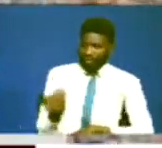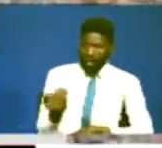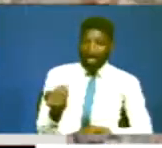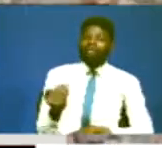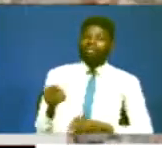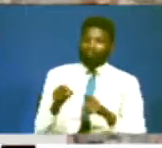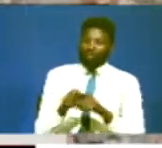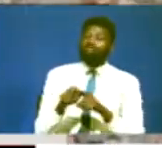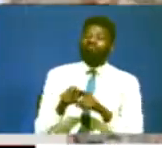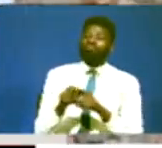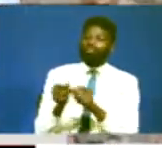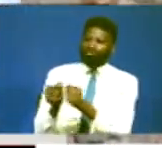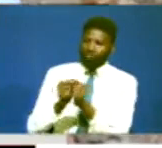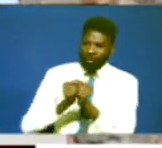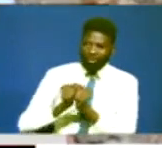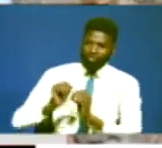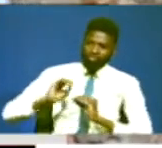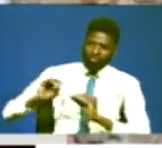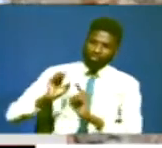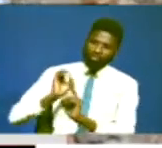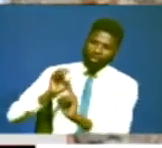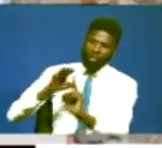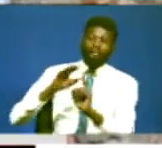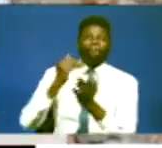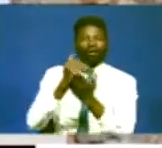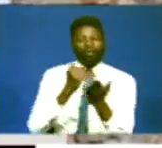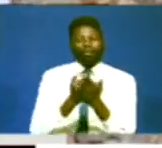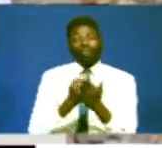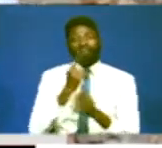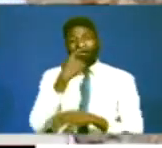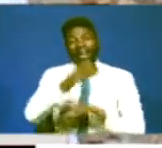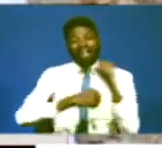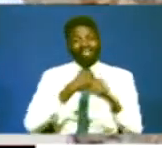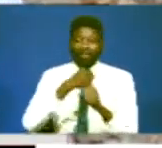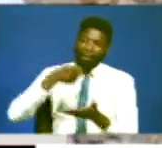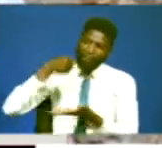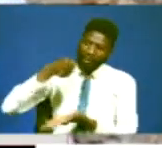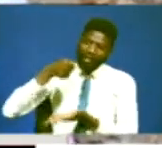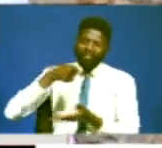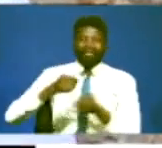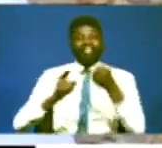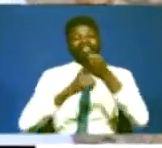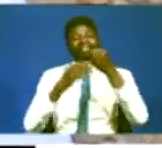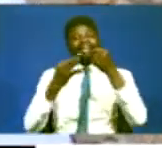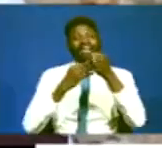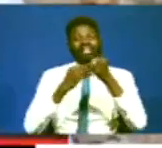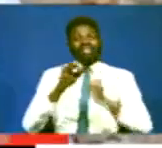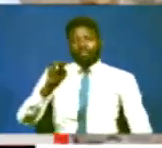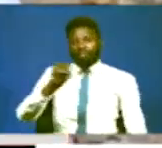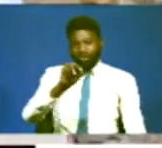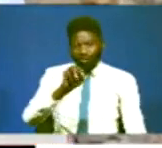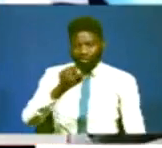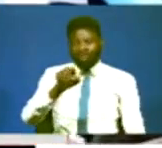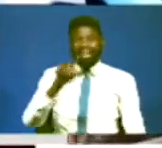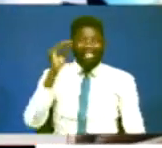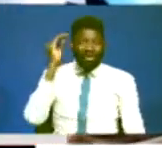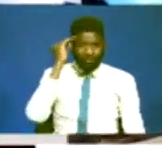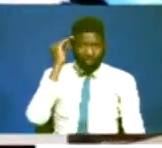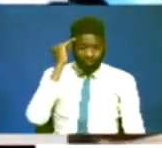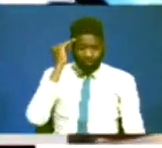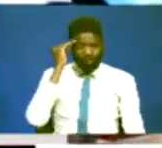a year, we have a budget of 68 million. And that takes us through education, scholarships.